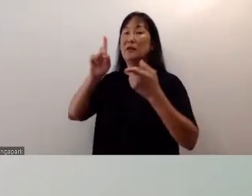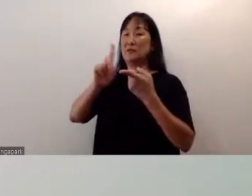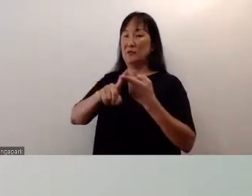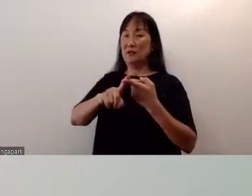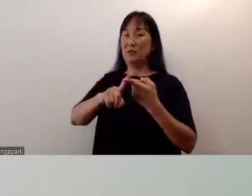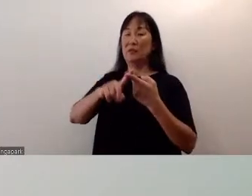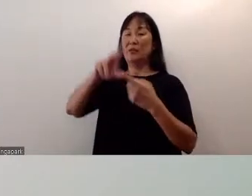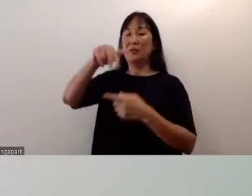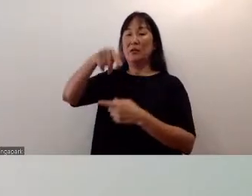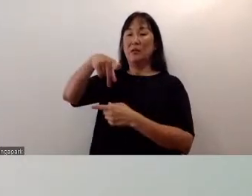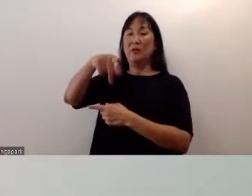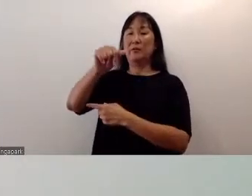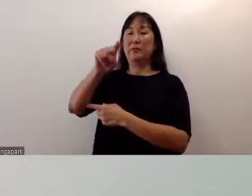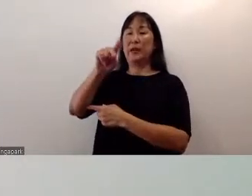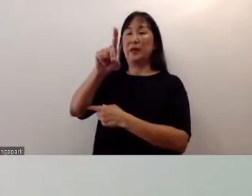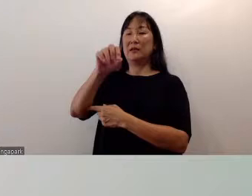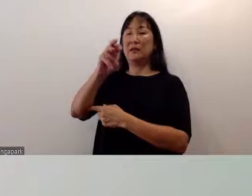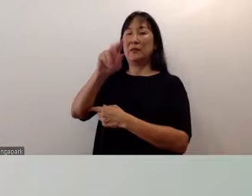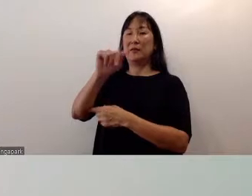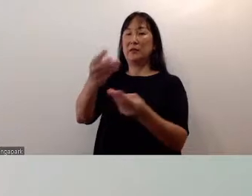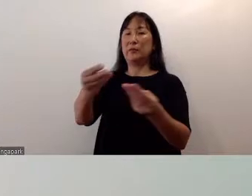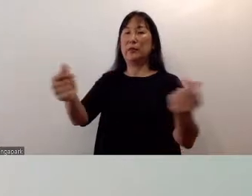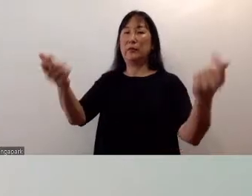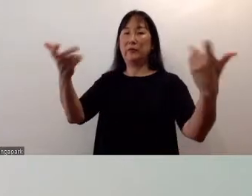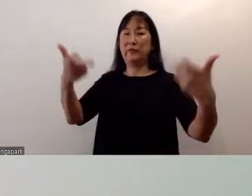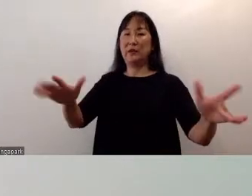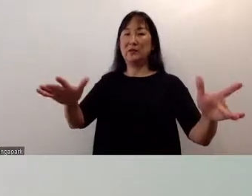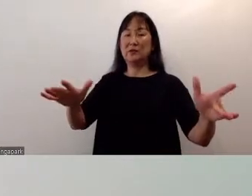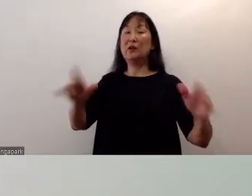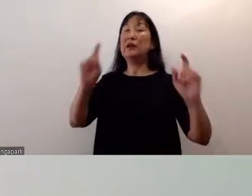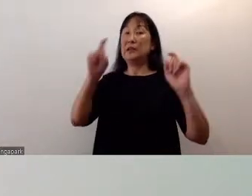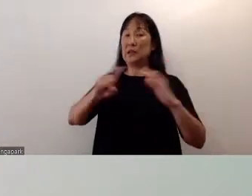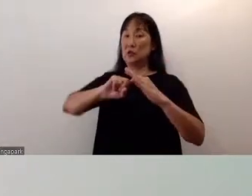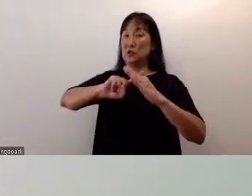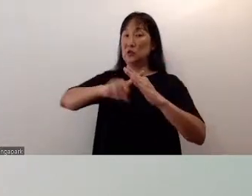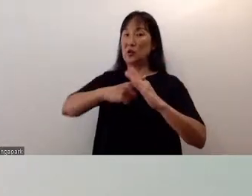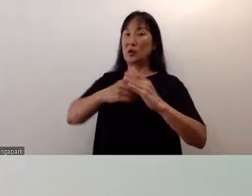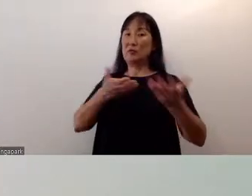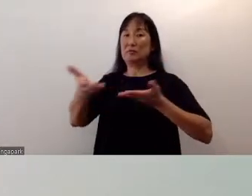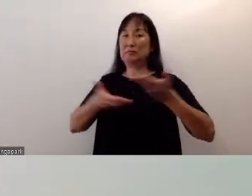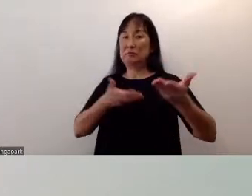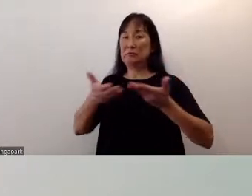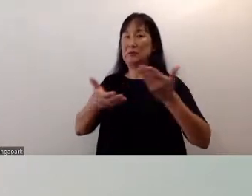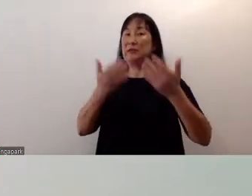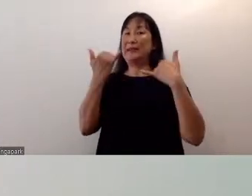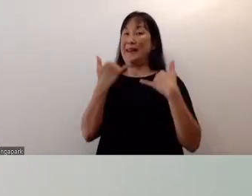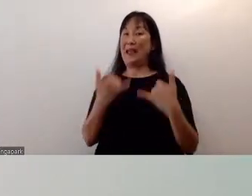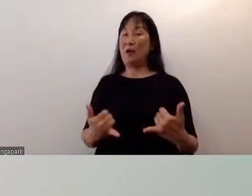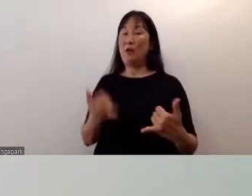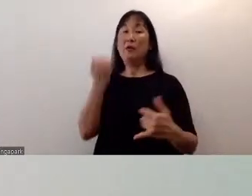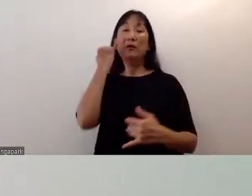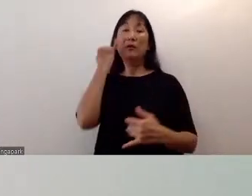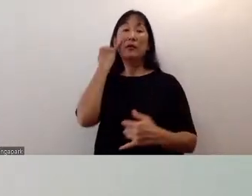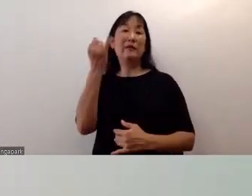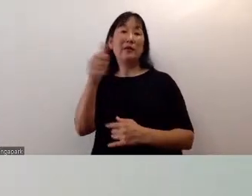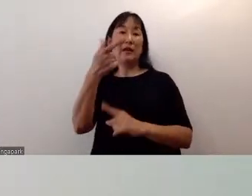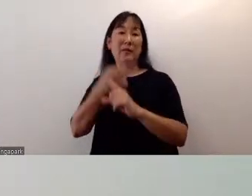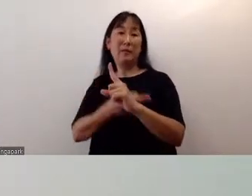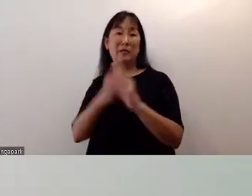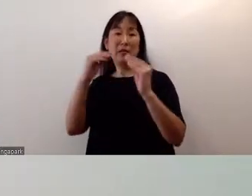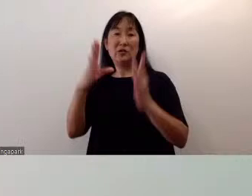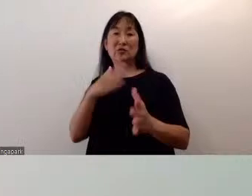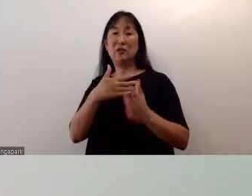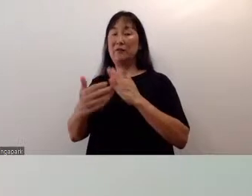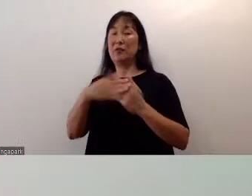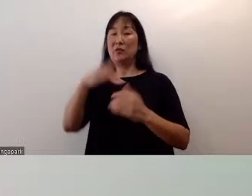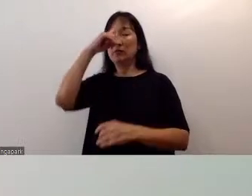pandemic passes. They need to start that interactive process now. So if you're a 10-month teacher, even though you're